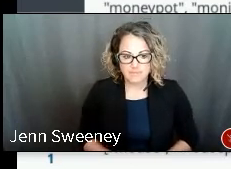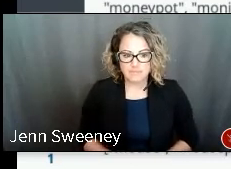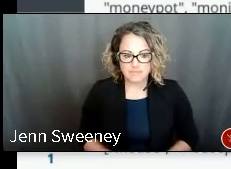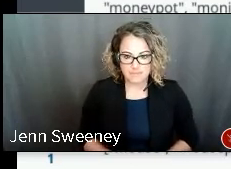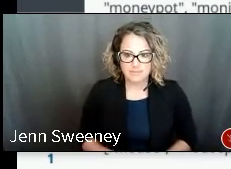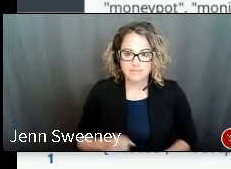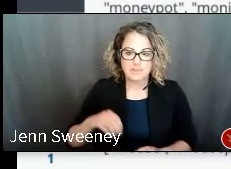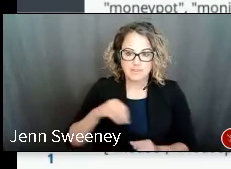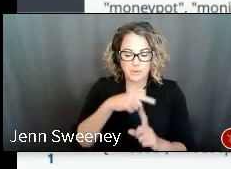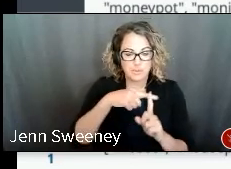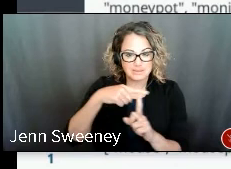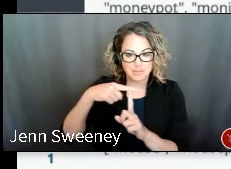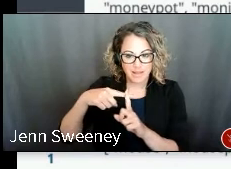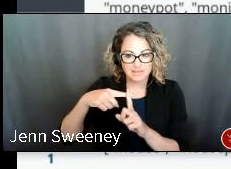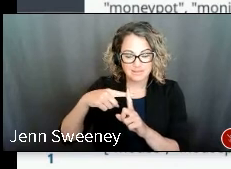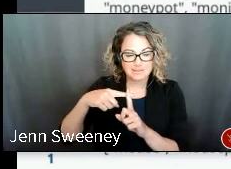Was.